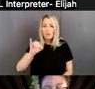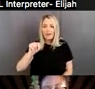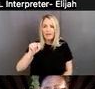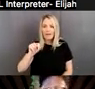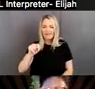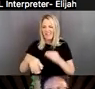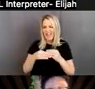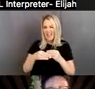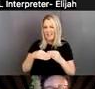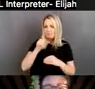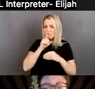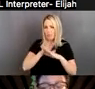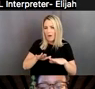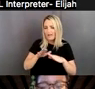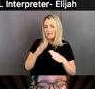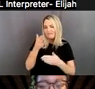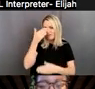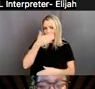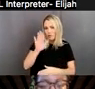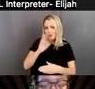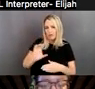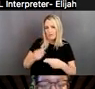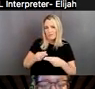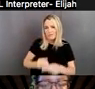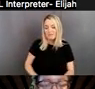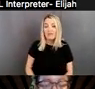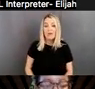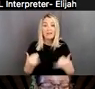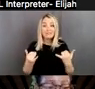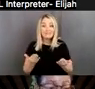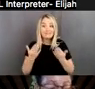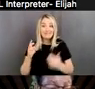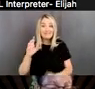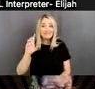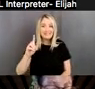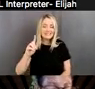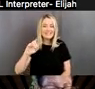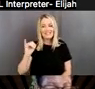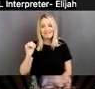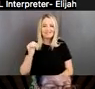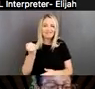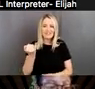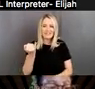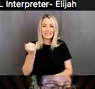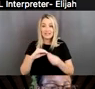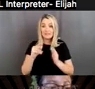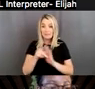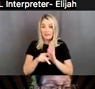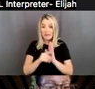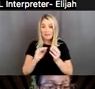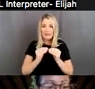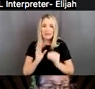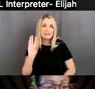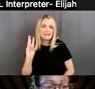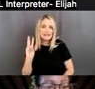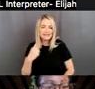For this pod theme, we're continuing to lift up design justice principle number 6. And that principle is, we